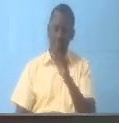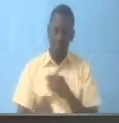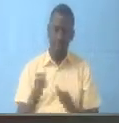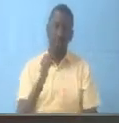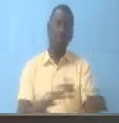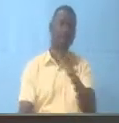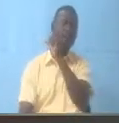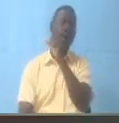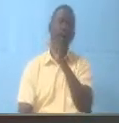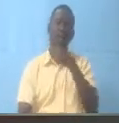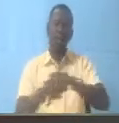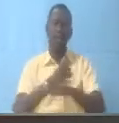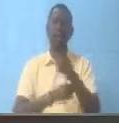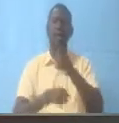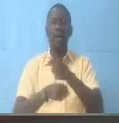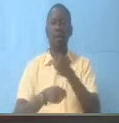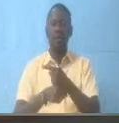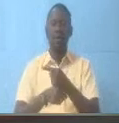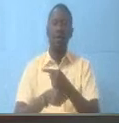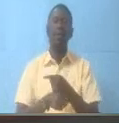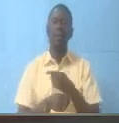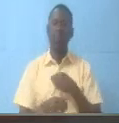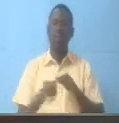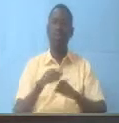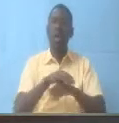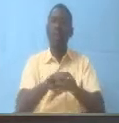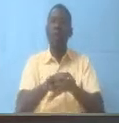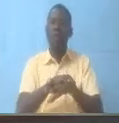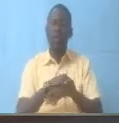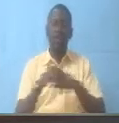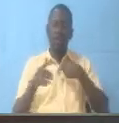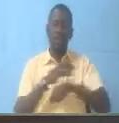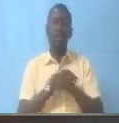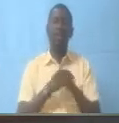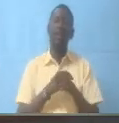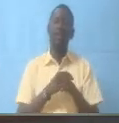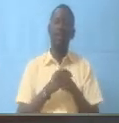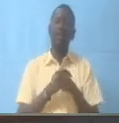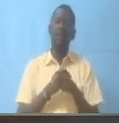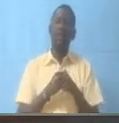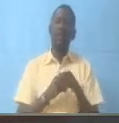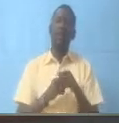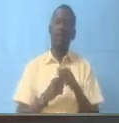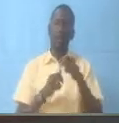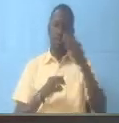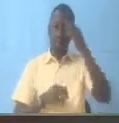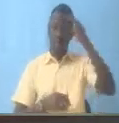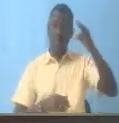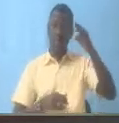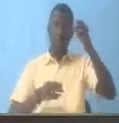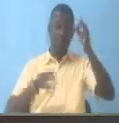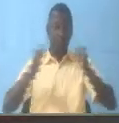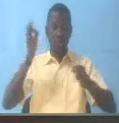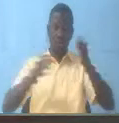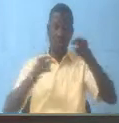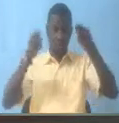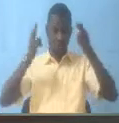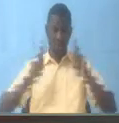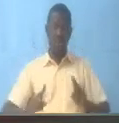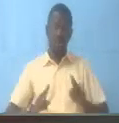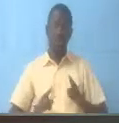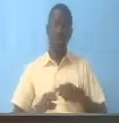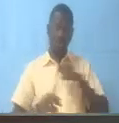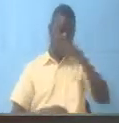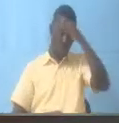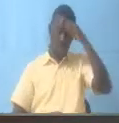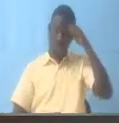Gannaaw loolu ma dellusiwaat Gambia. Was employed in the Attorney General's chambers and Ministry of Justice. Ma commencé liggéey ci buntu liggéeykaay ministre